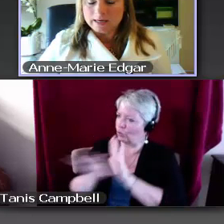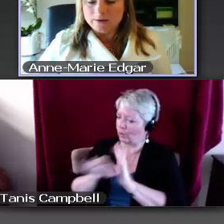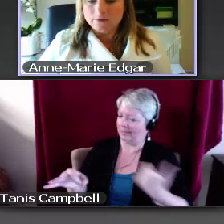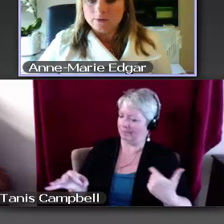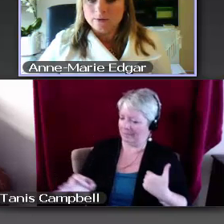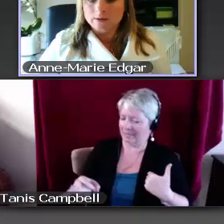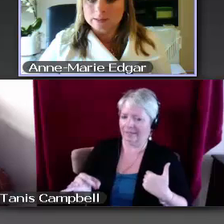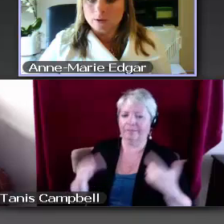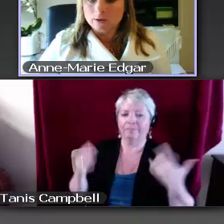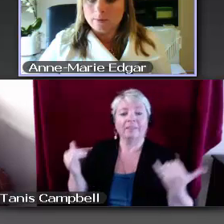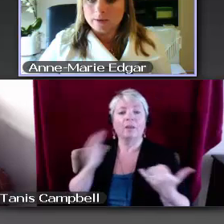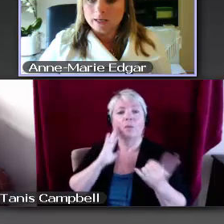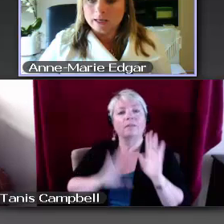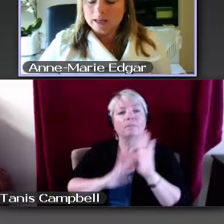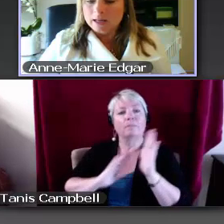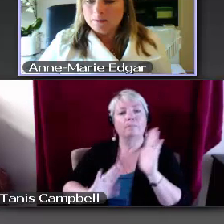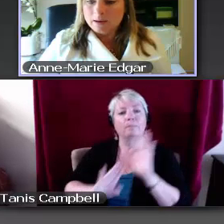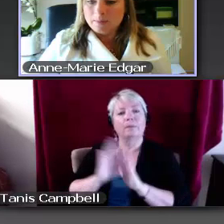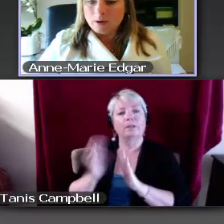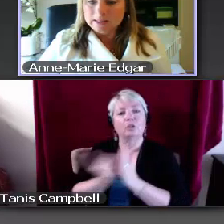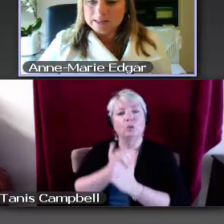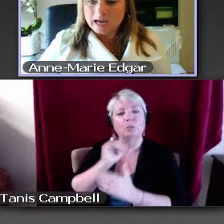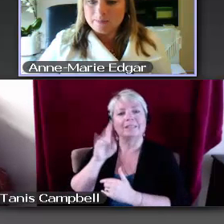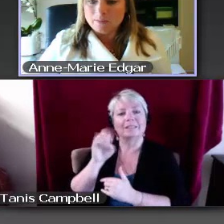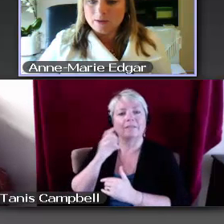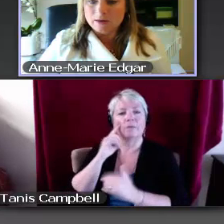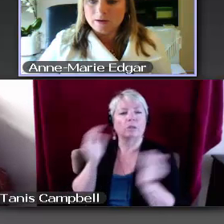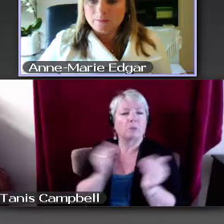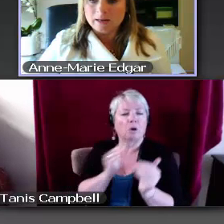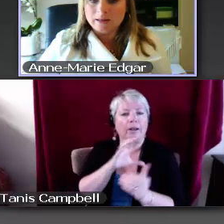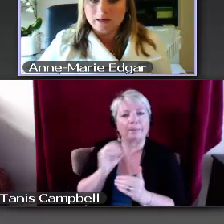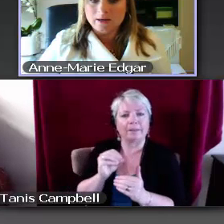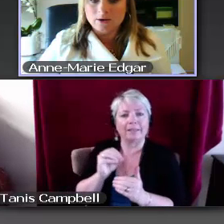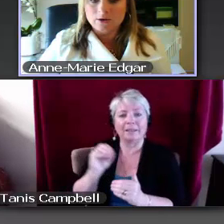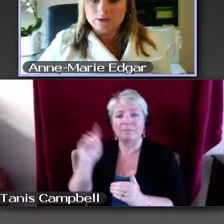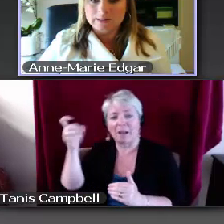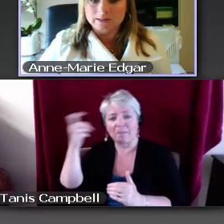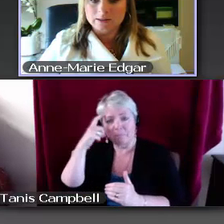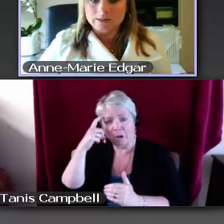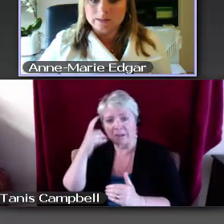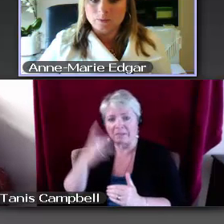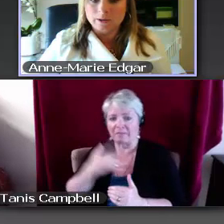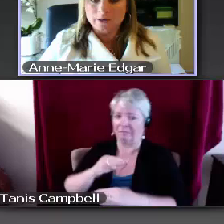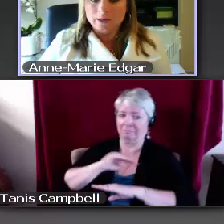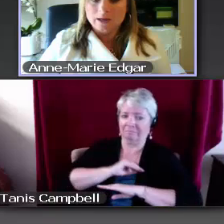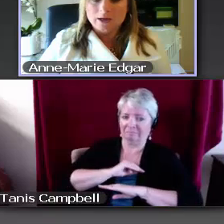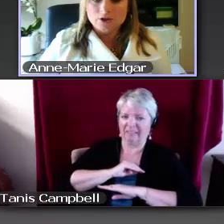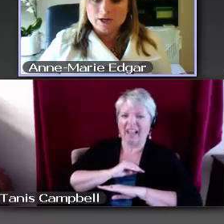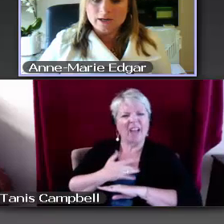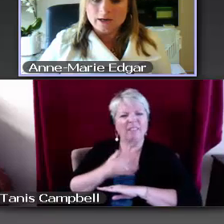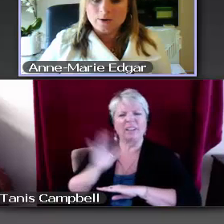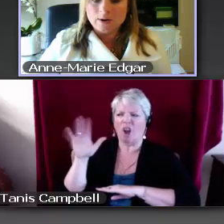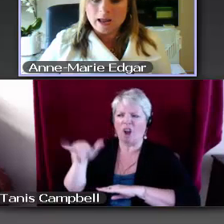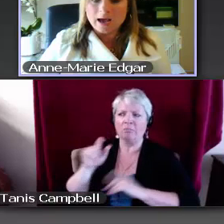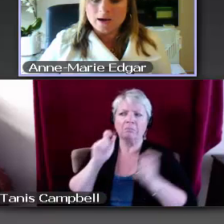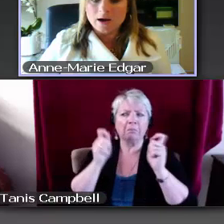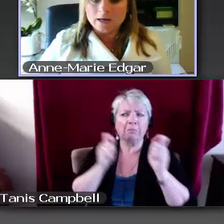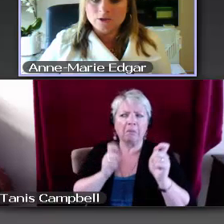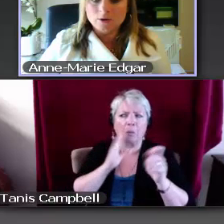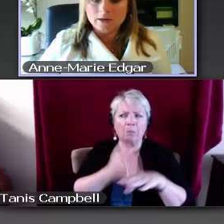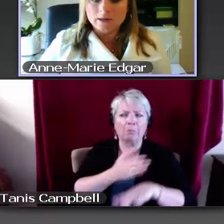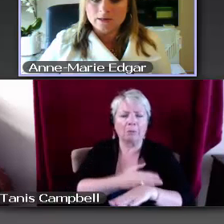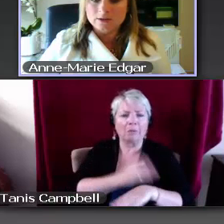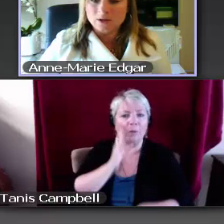new site for the small company. My boss is happy with it, but I think it could still use some work. Check it out